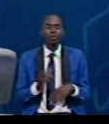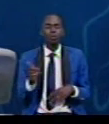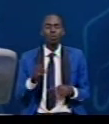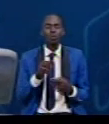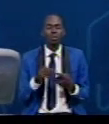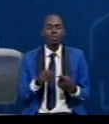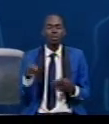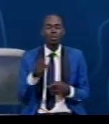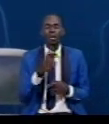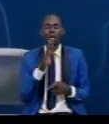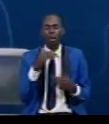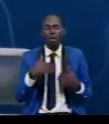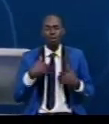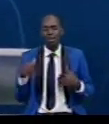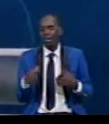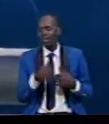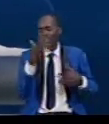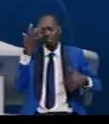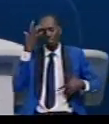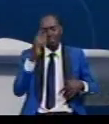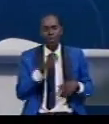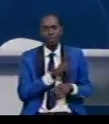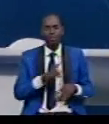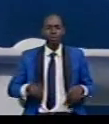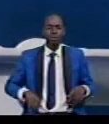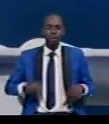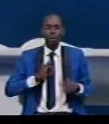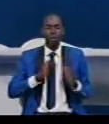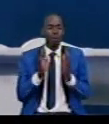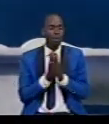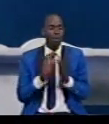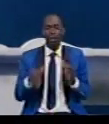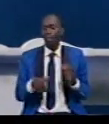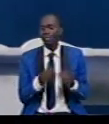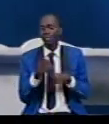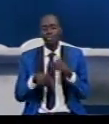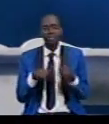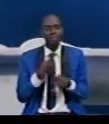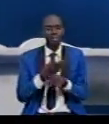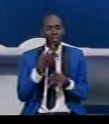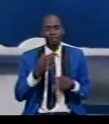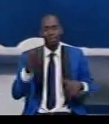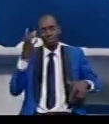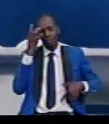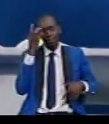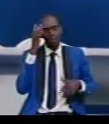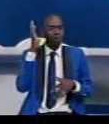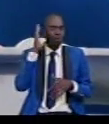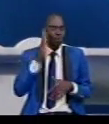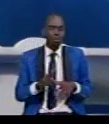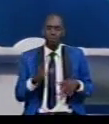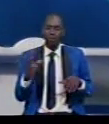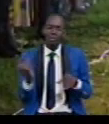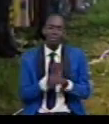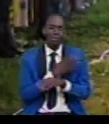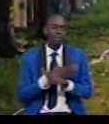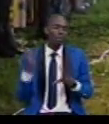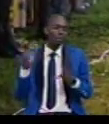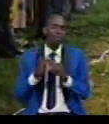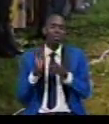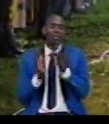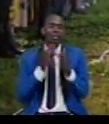any disease. And I pray every form of disease will vanish away in